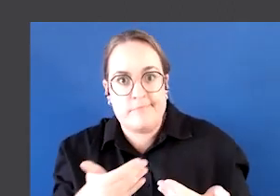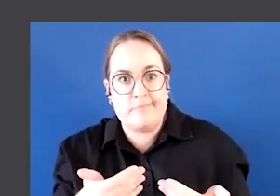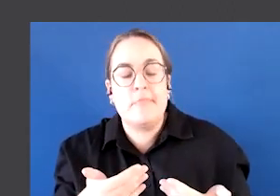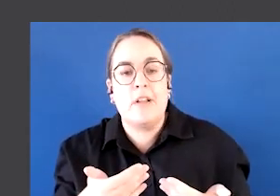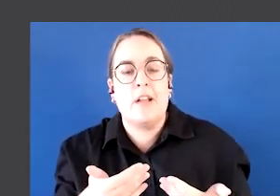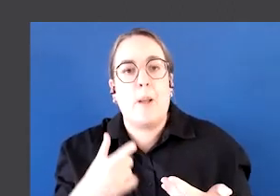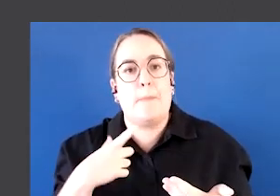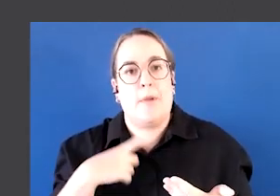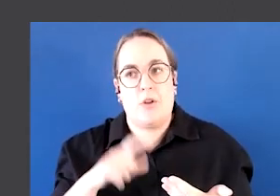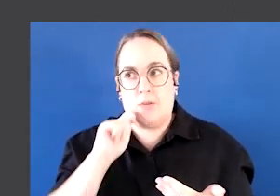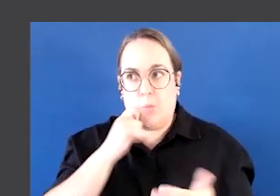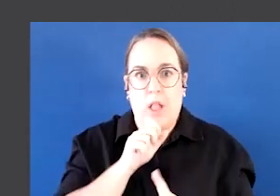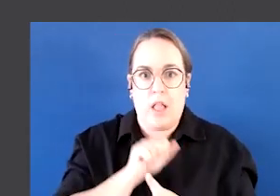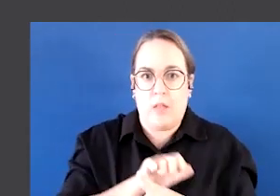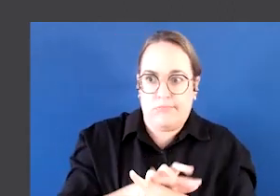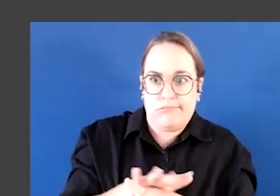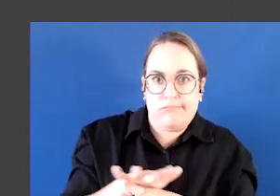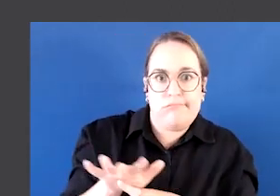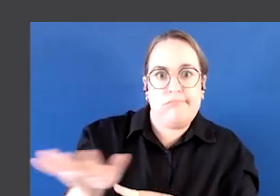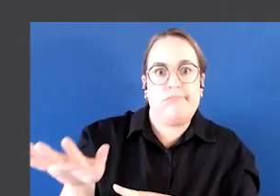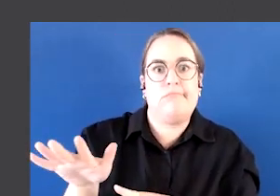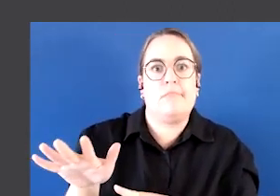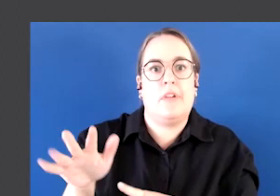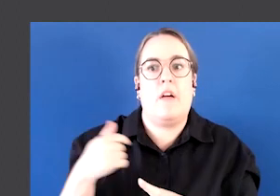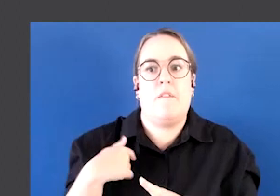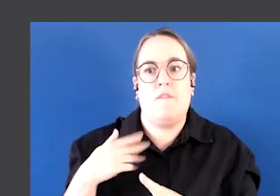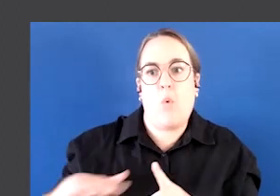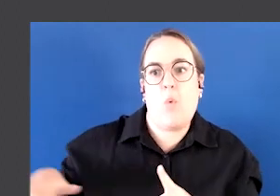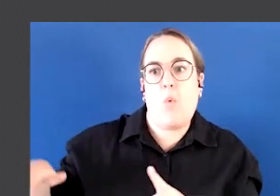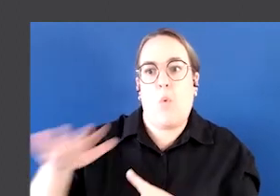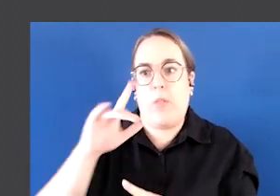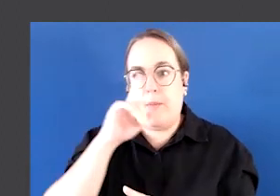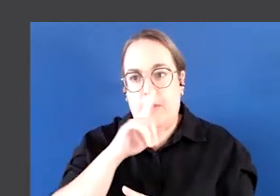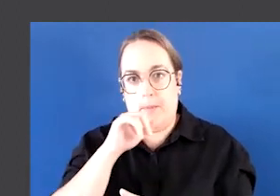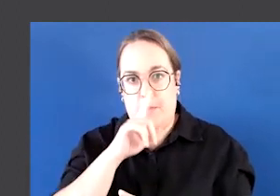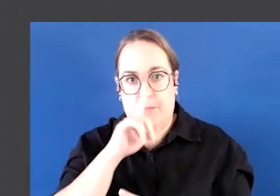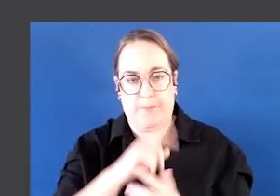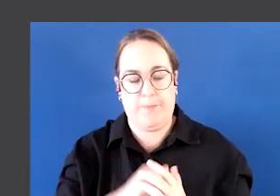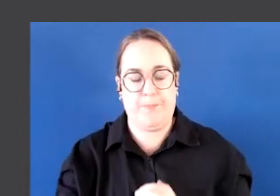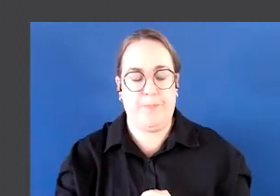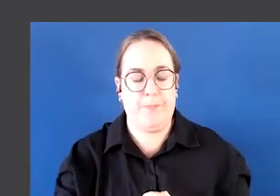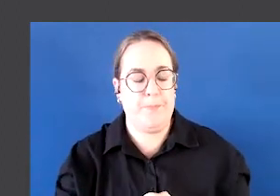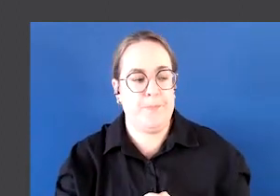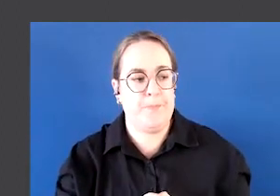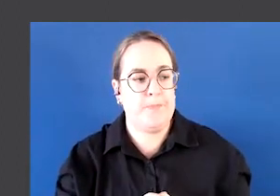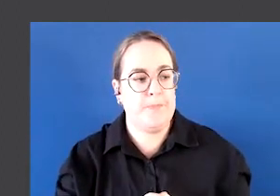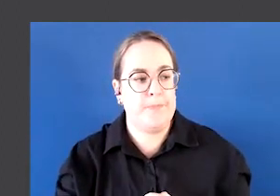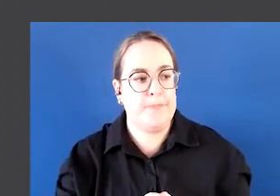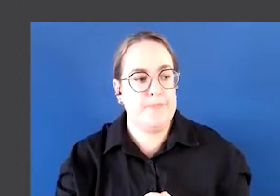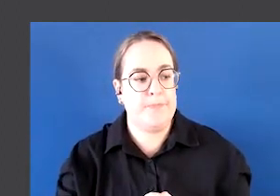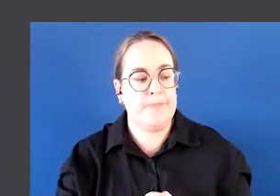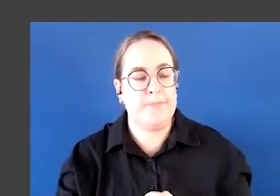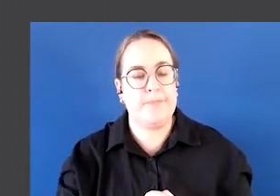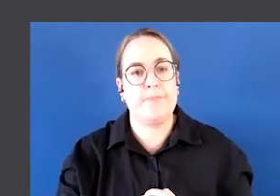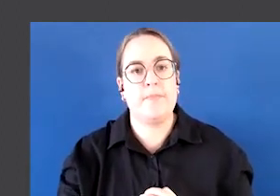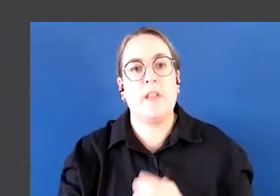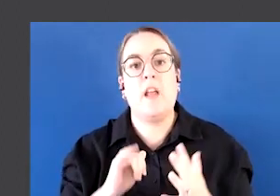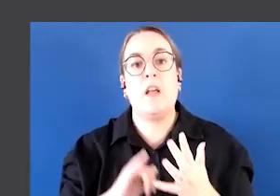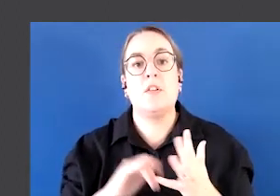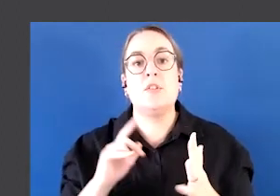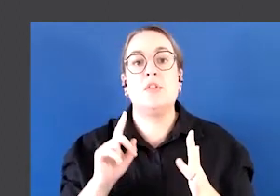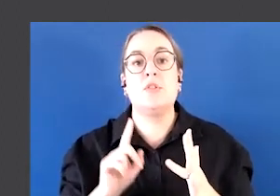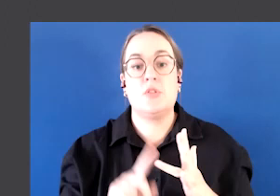at the outset, because that has a very pervasive impact across the spectrum of parties who are involved in delivery of our projects.